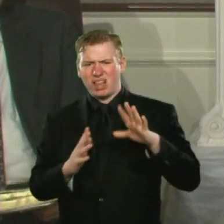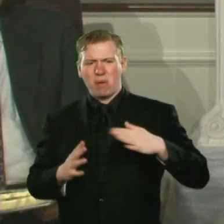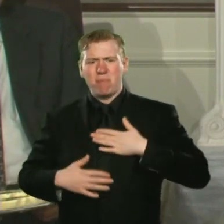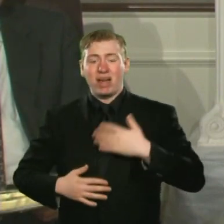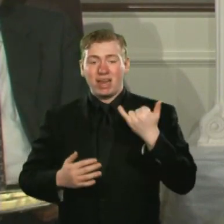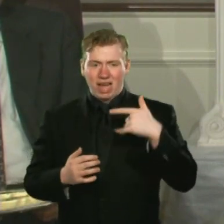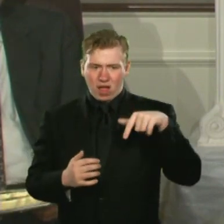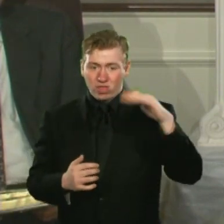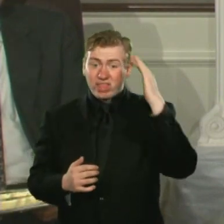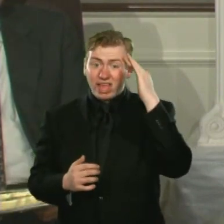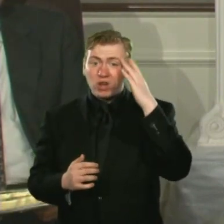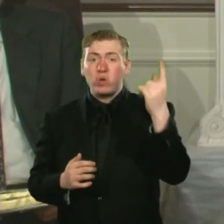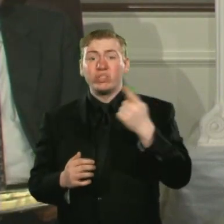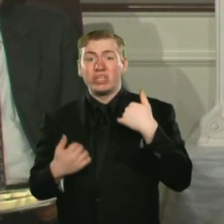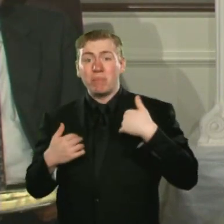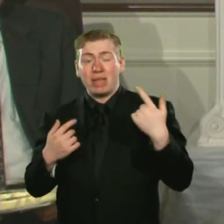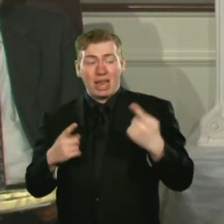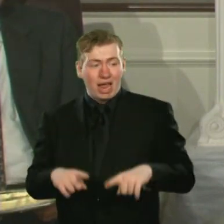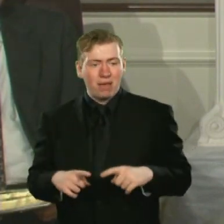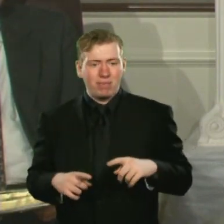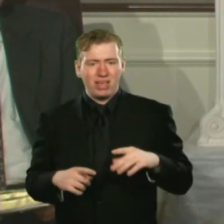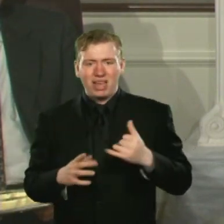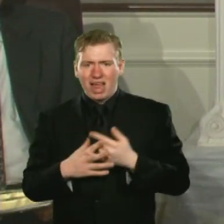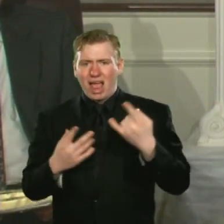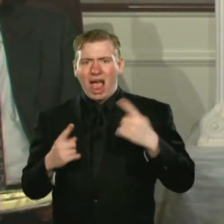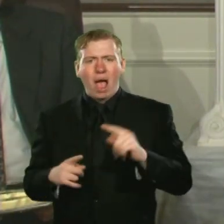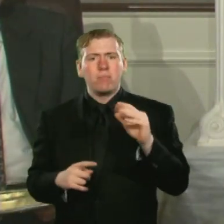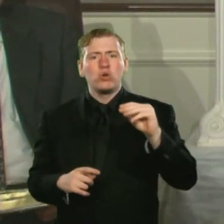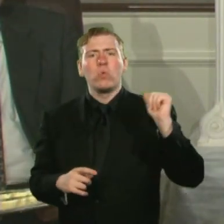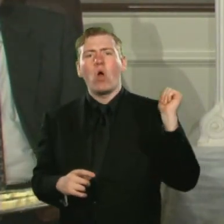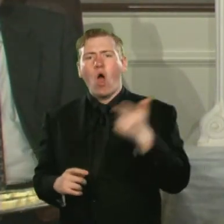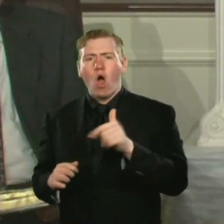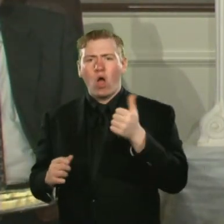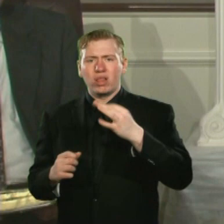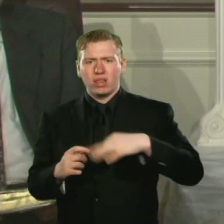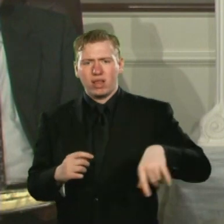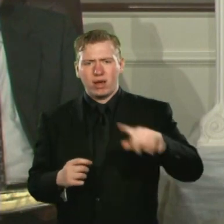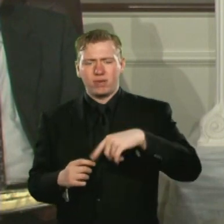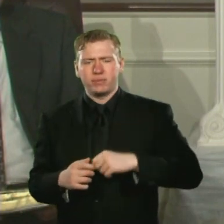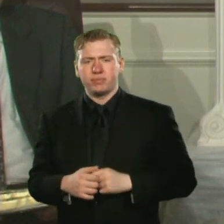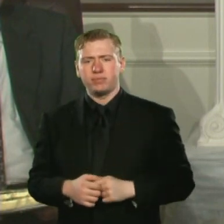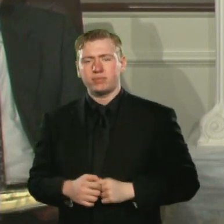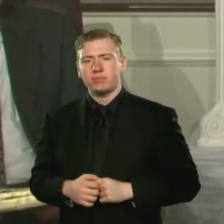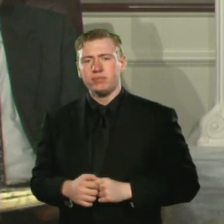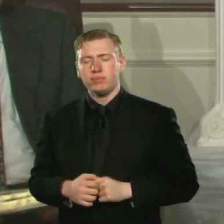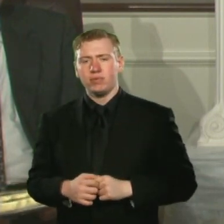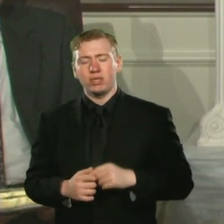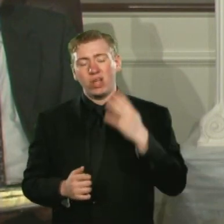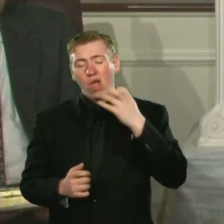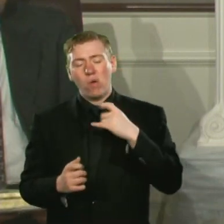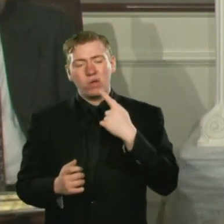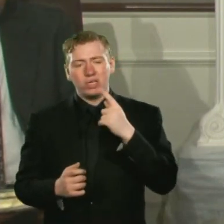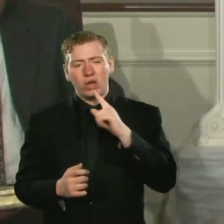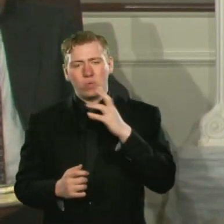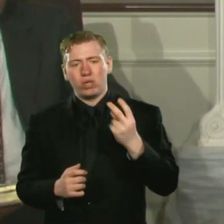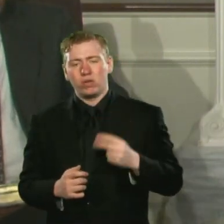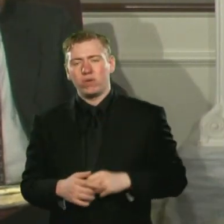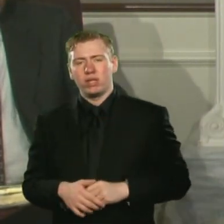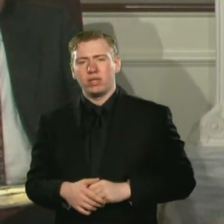Now they knew something had happened, and it happened to all 10 of them. You know, I want to just say real